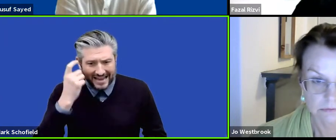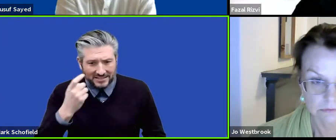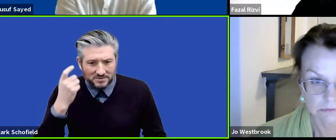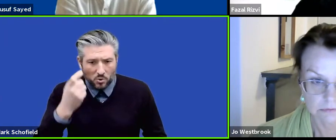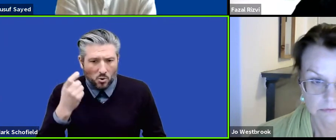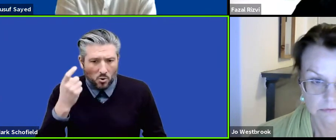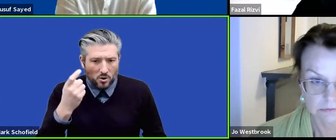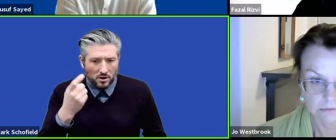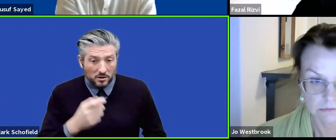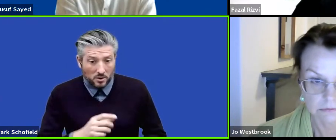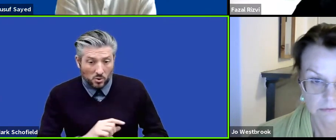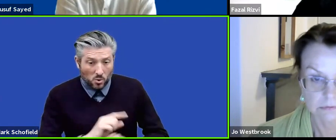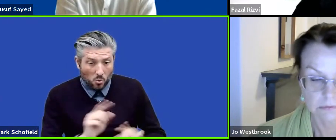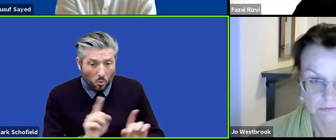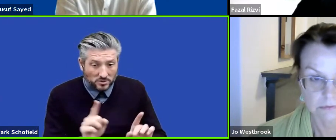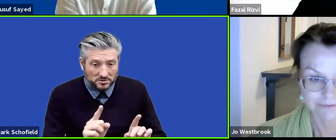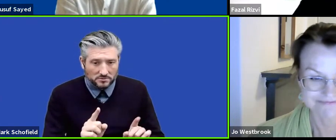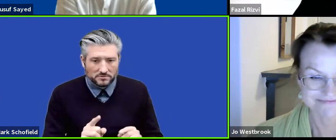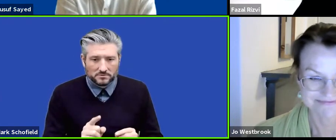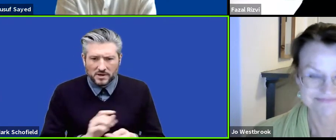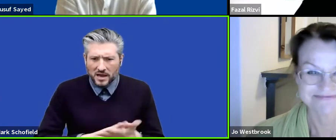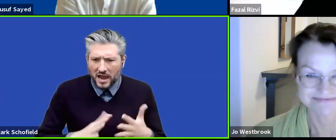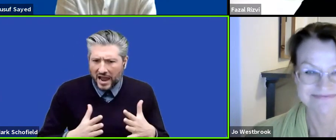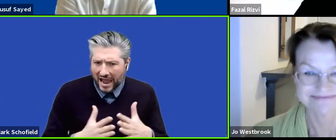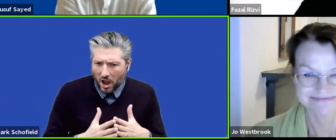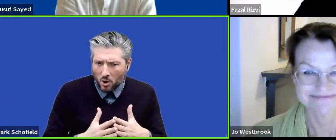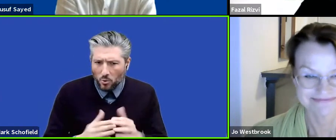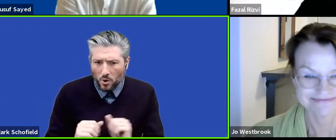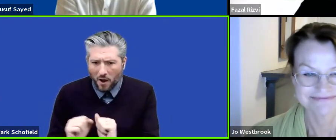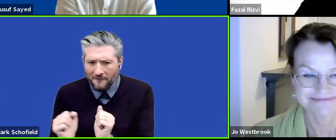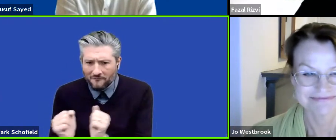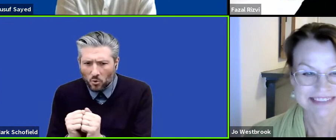what, how, and for whom.